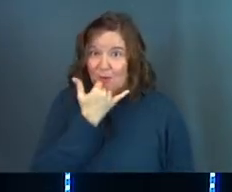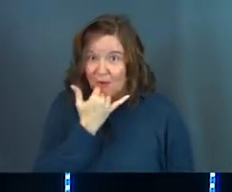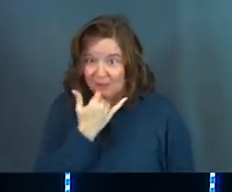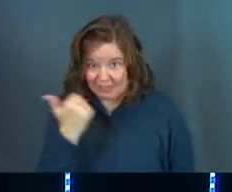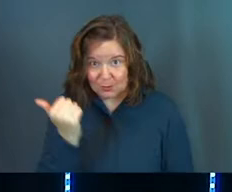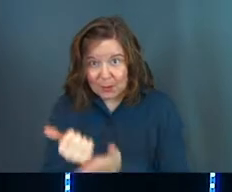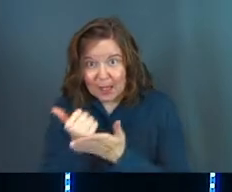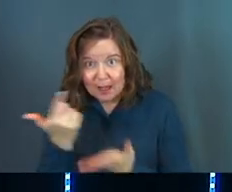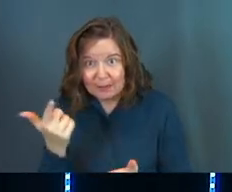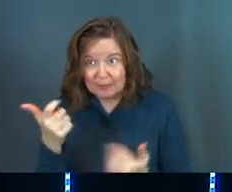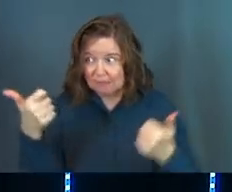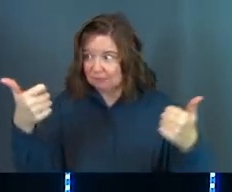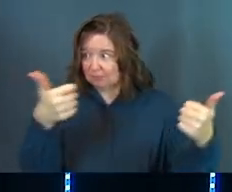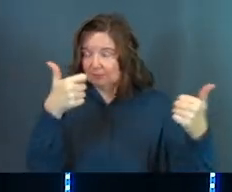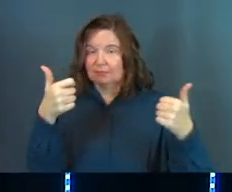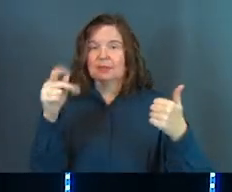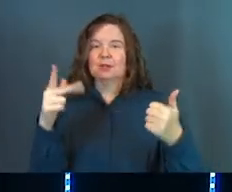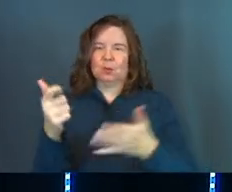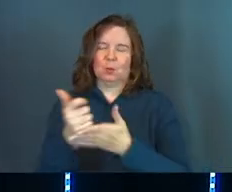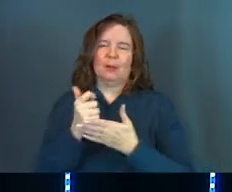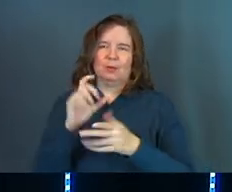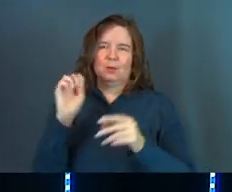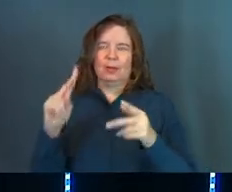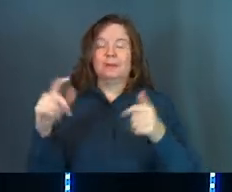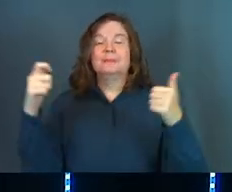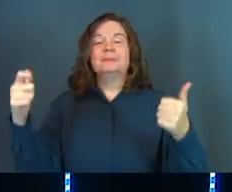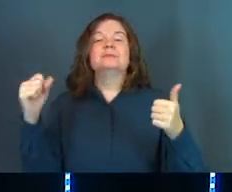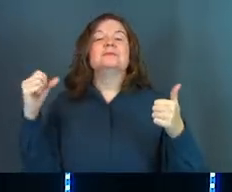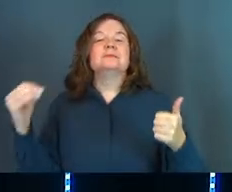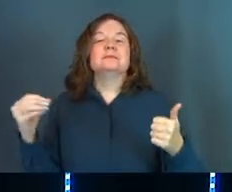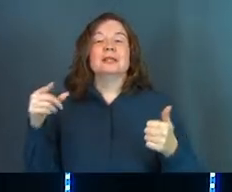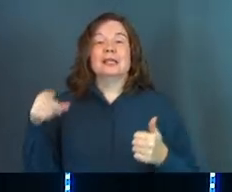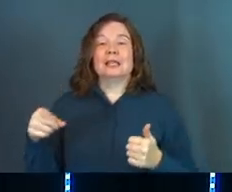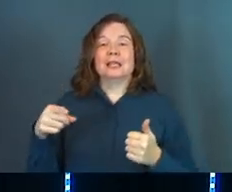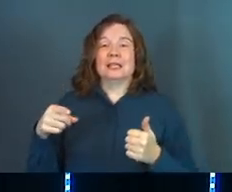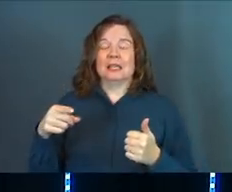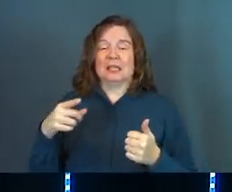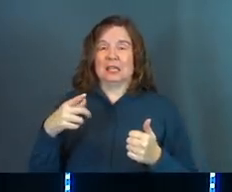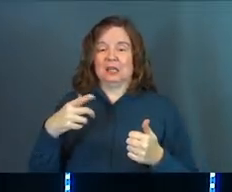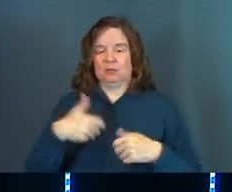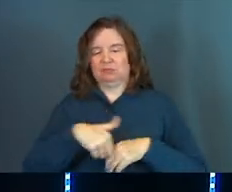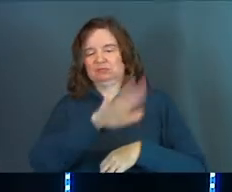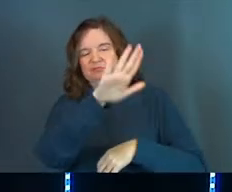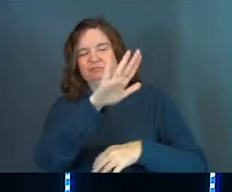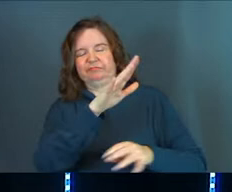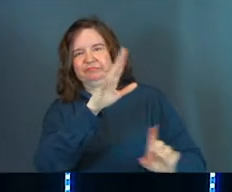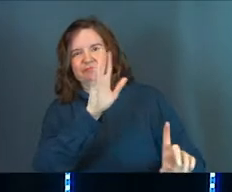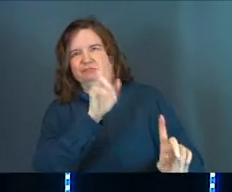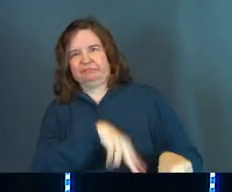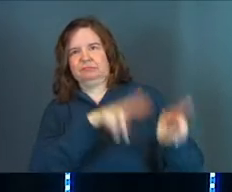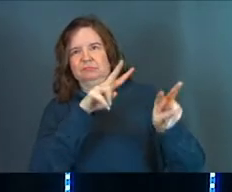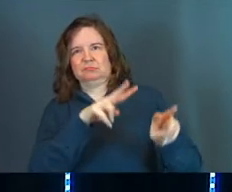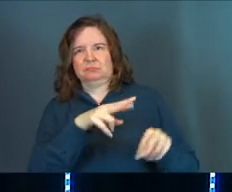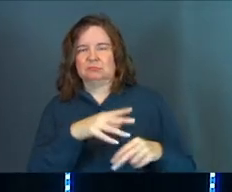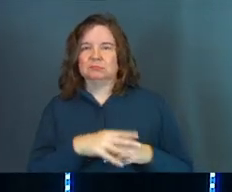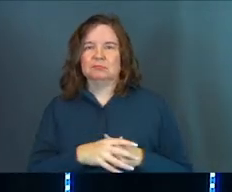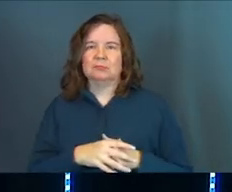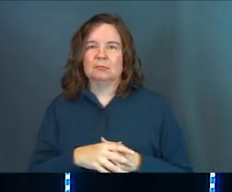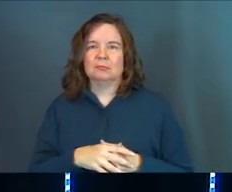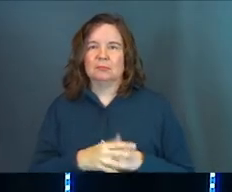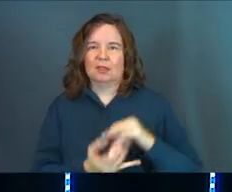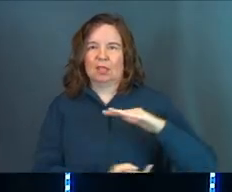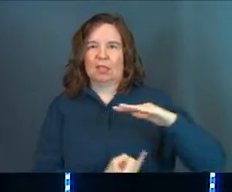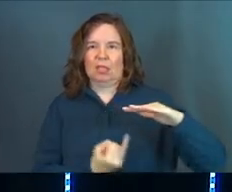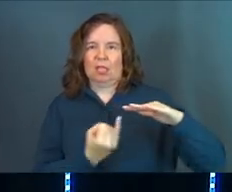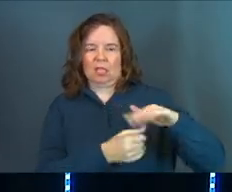help me? Is everybody good? Okay, you're going to help me on this. Okay, so he was shunned, Zacchaeus. He was shunned. He